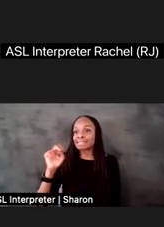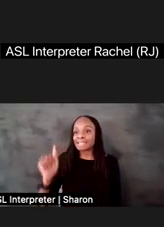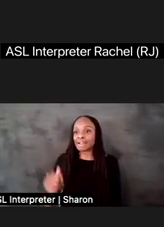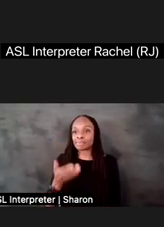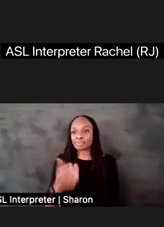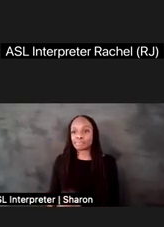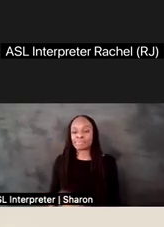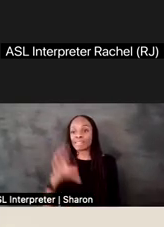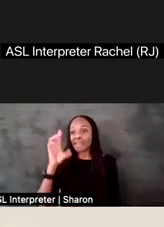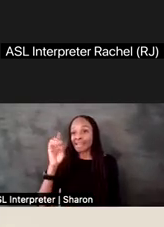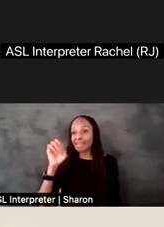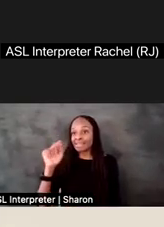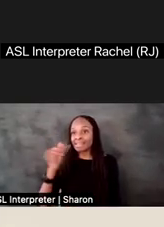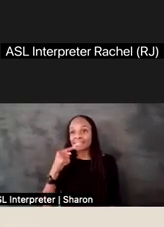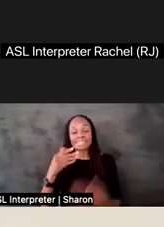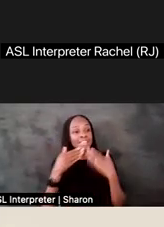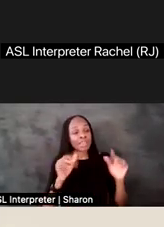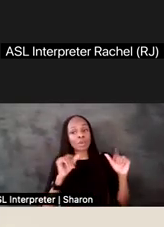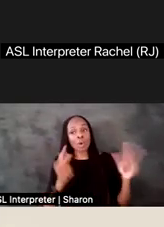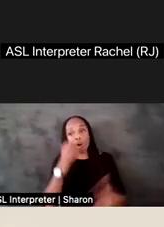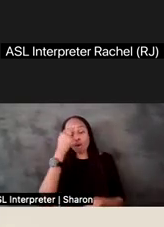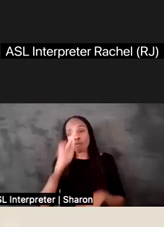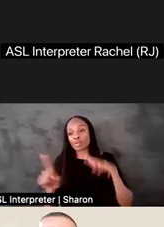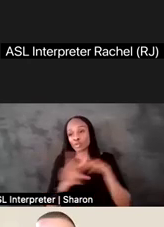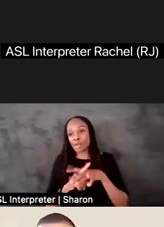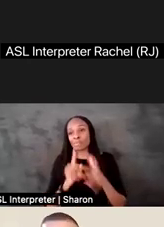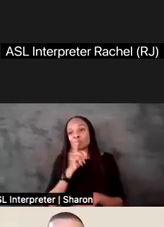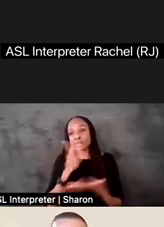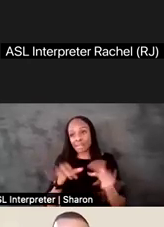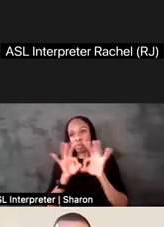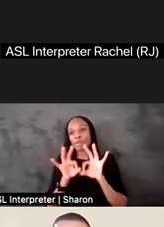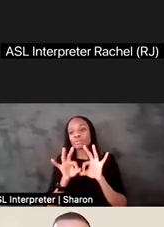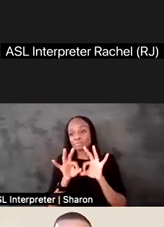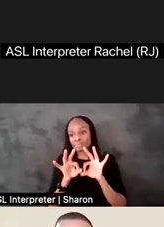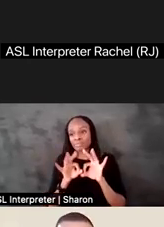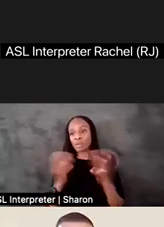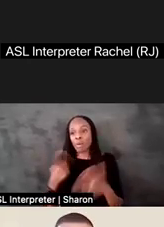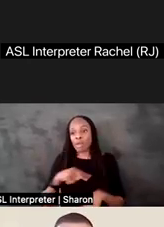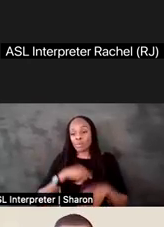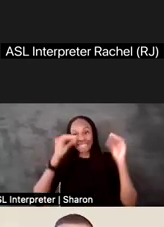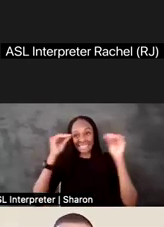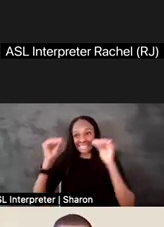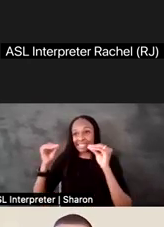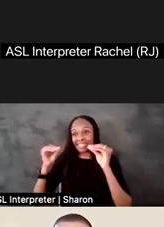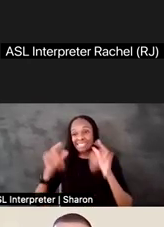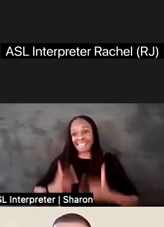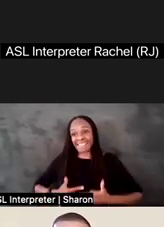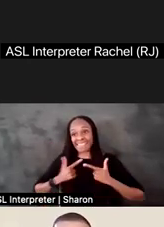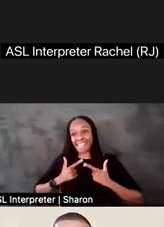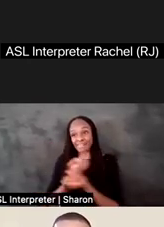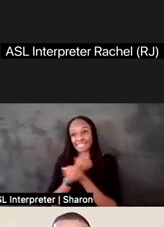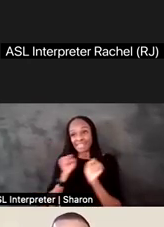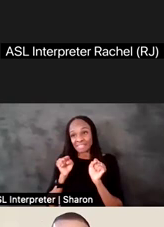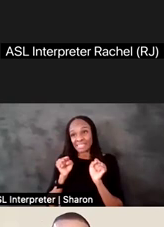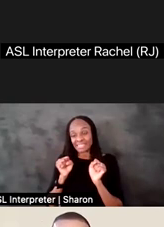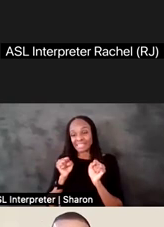Yeah, again, just thank you all for being here. It's so important. What we're teaching is life safety, right? So please